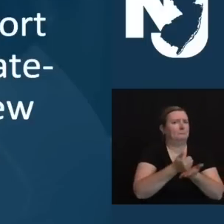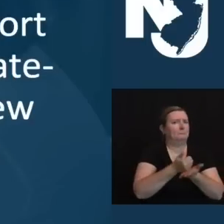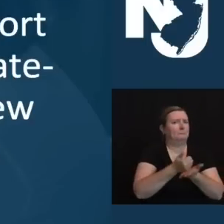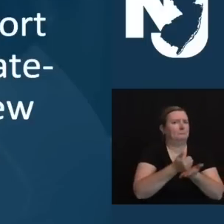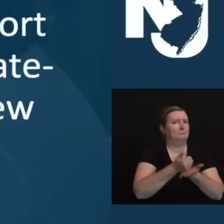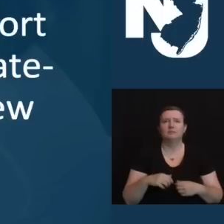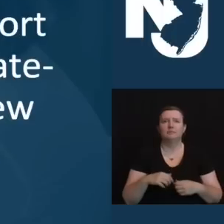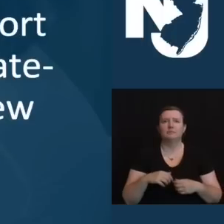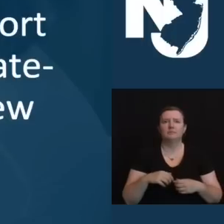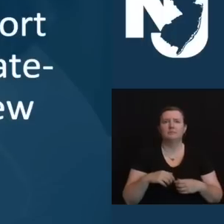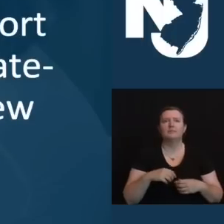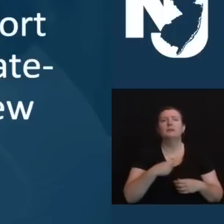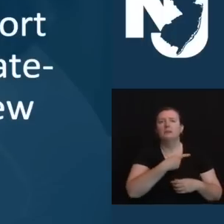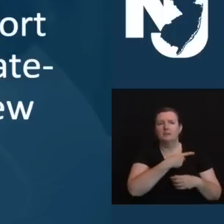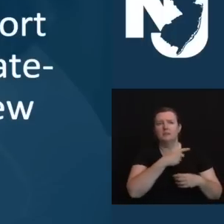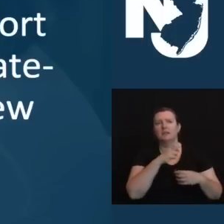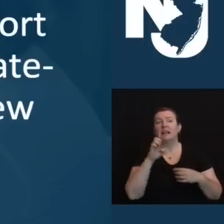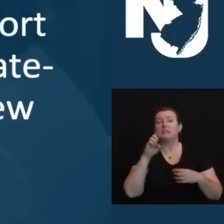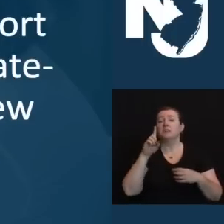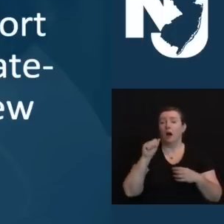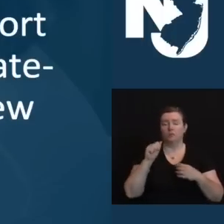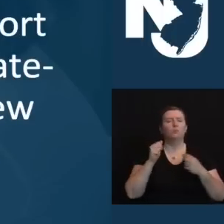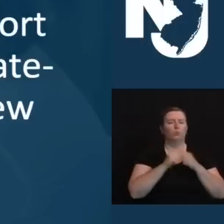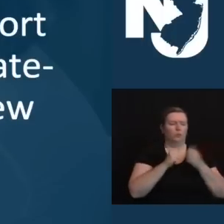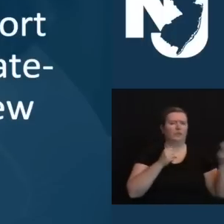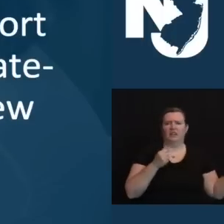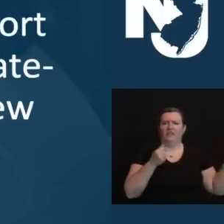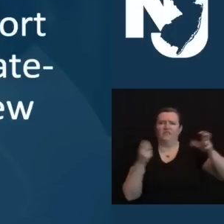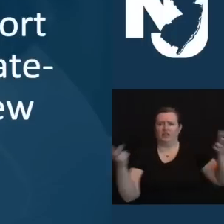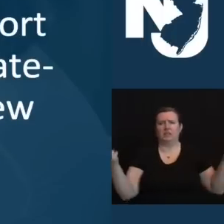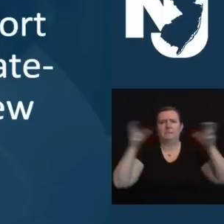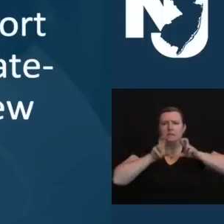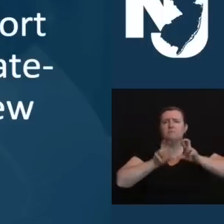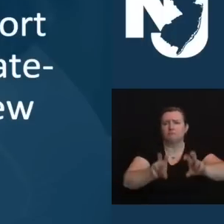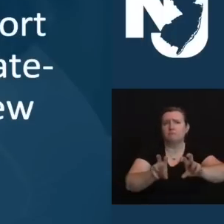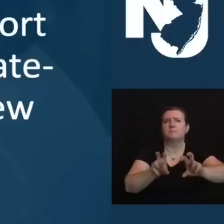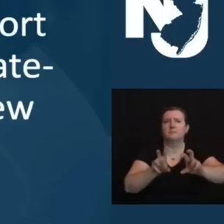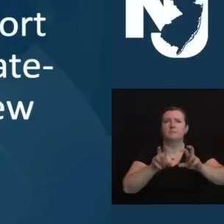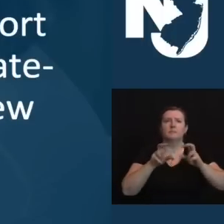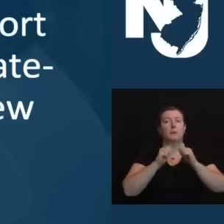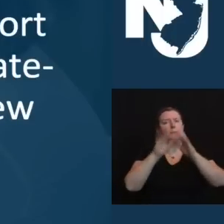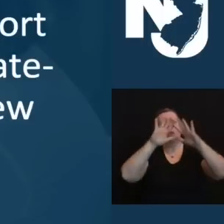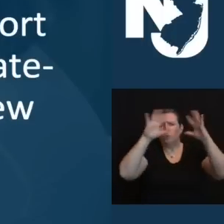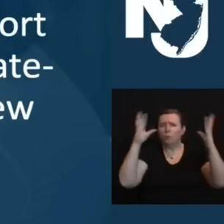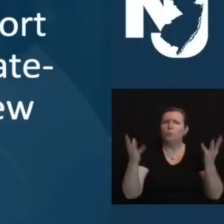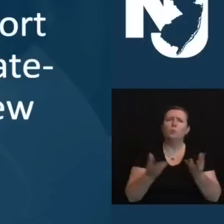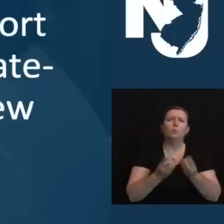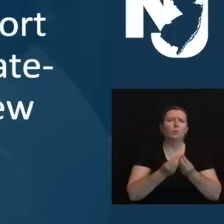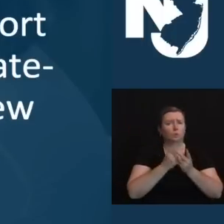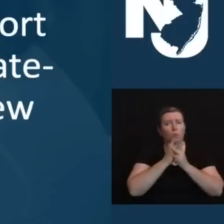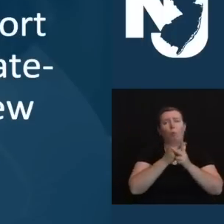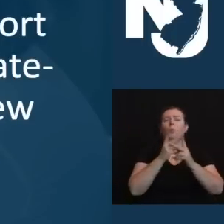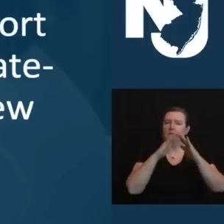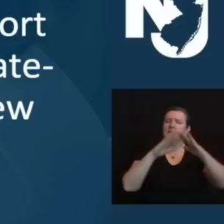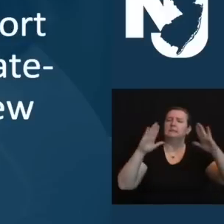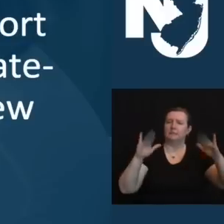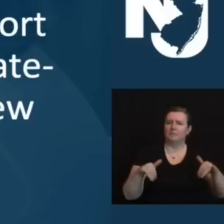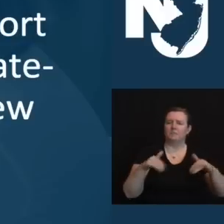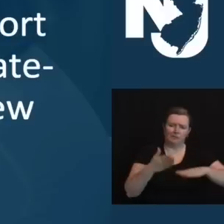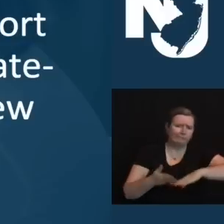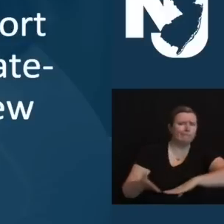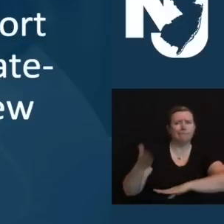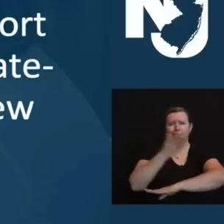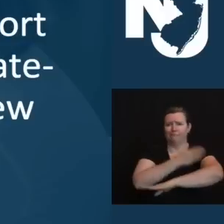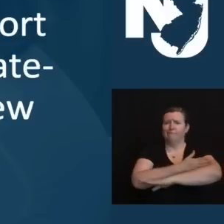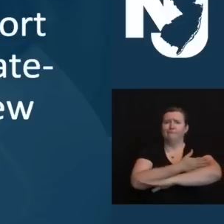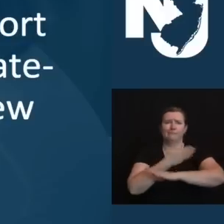opposed to putting direct cash to businesses, we are strengthening the system through which these businesses receive their capital.